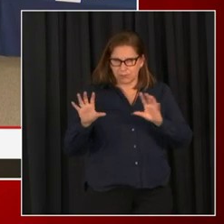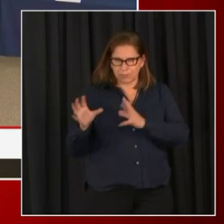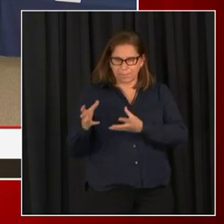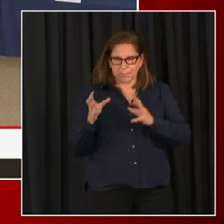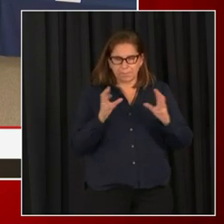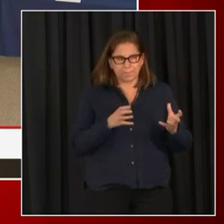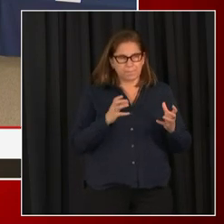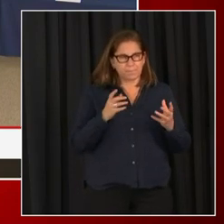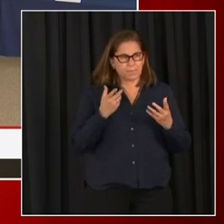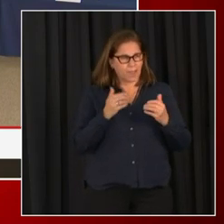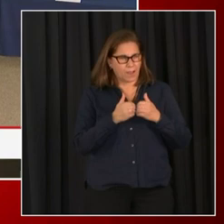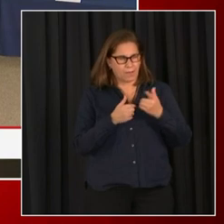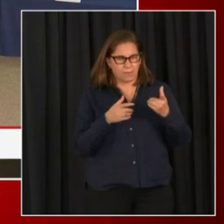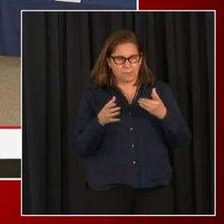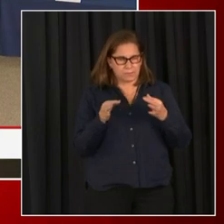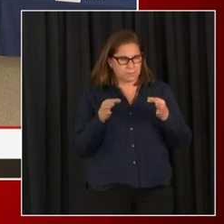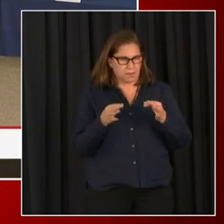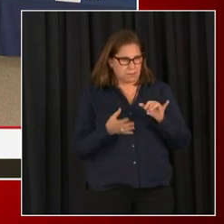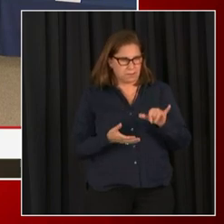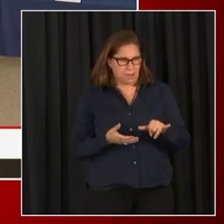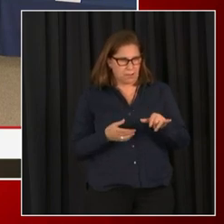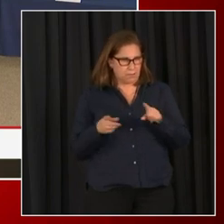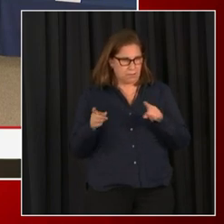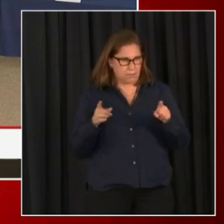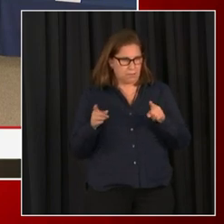tangibly speaking?